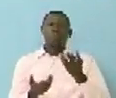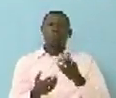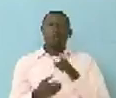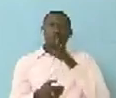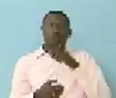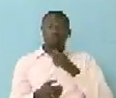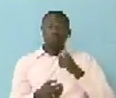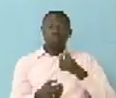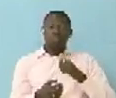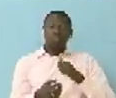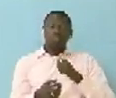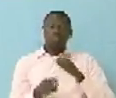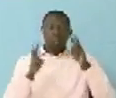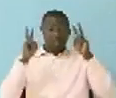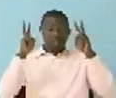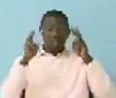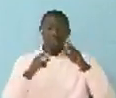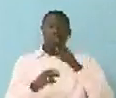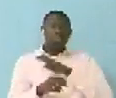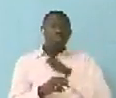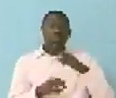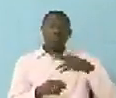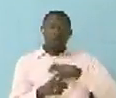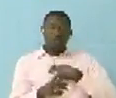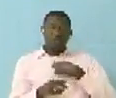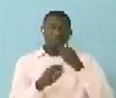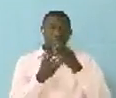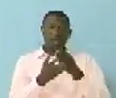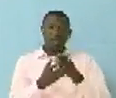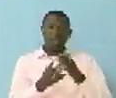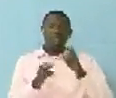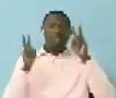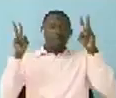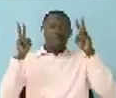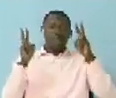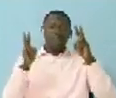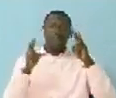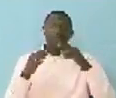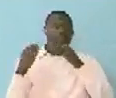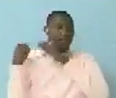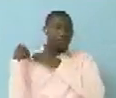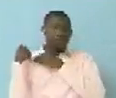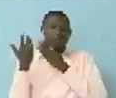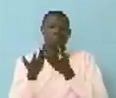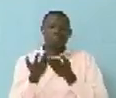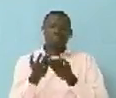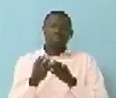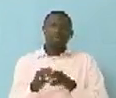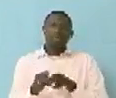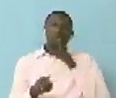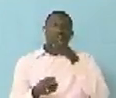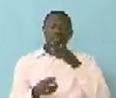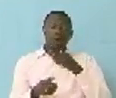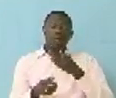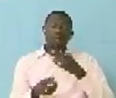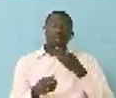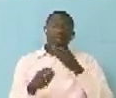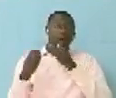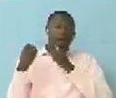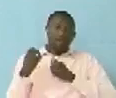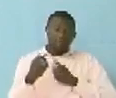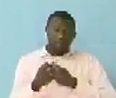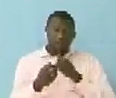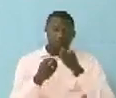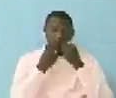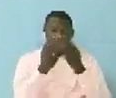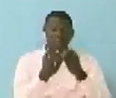Jammeh. You would not say that Yaya Jammeh was responsible. Afraid of Yaya Jammeh that? You are afraid to say